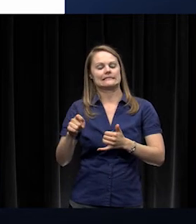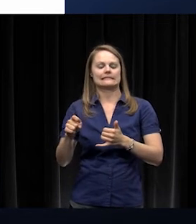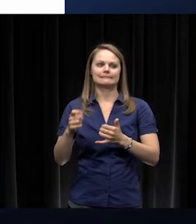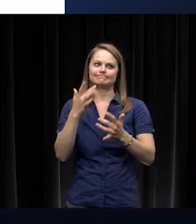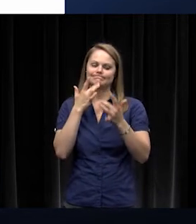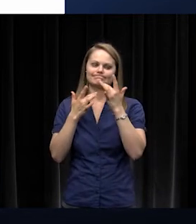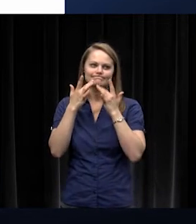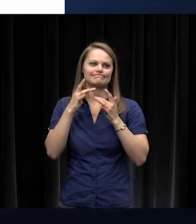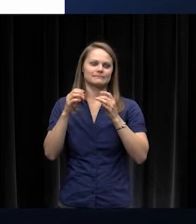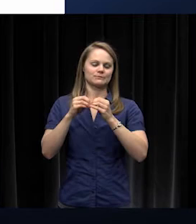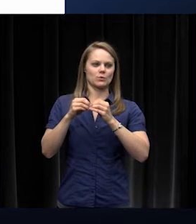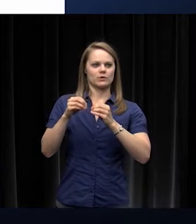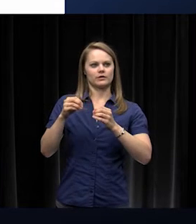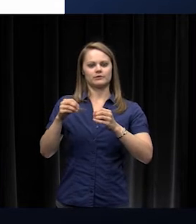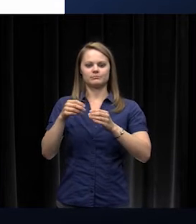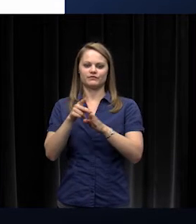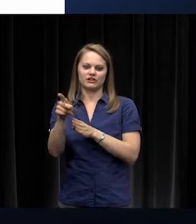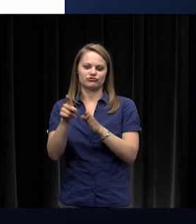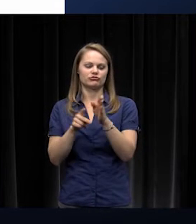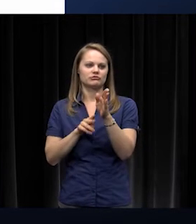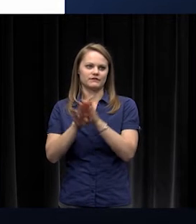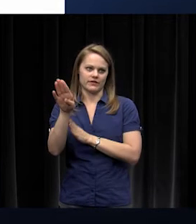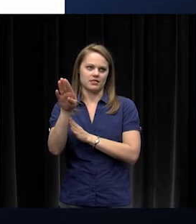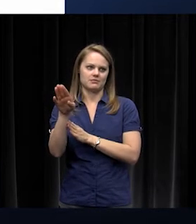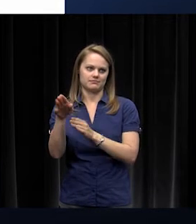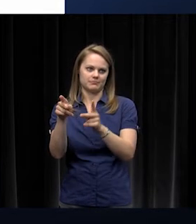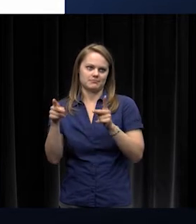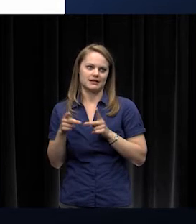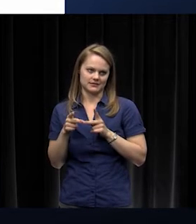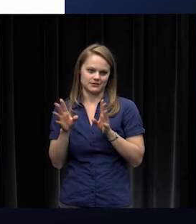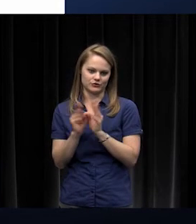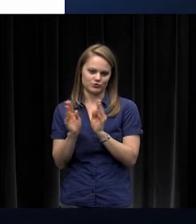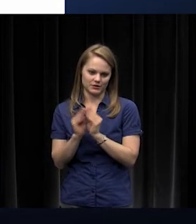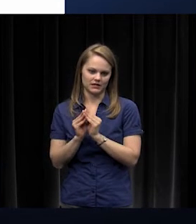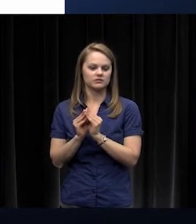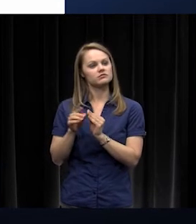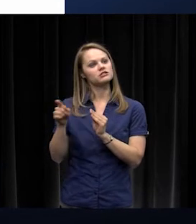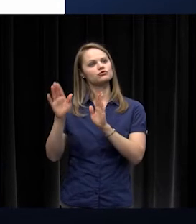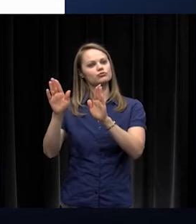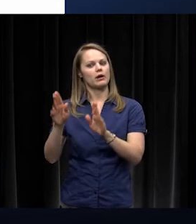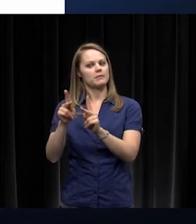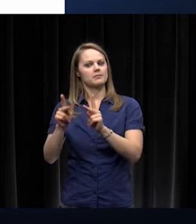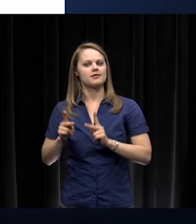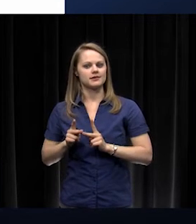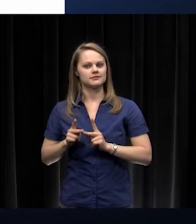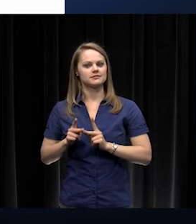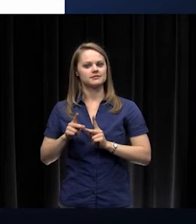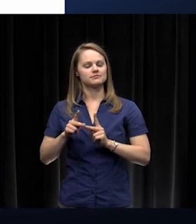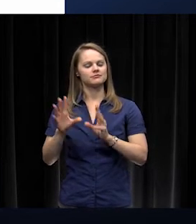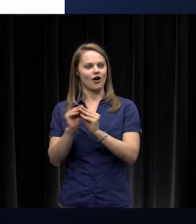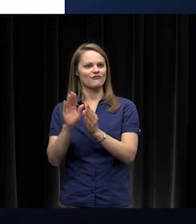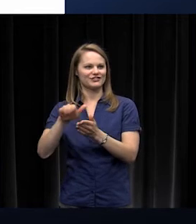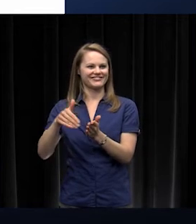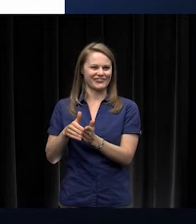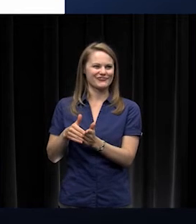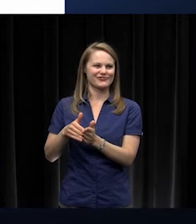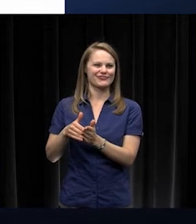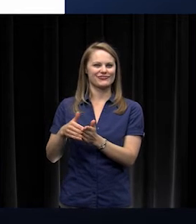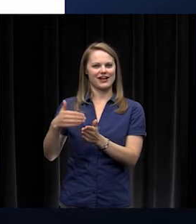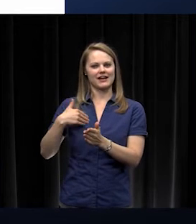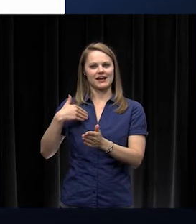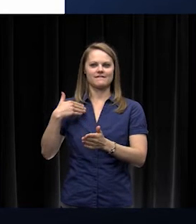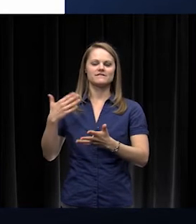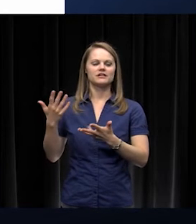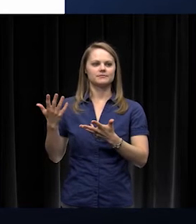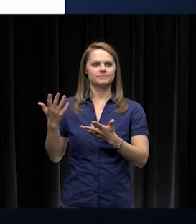other programs we have. So this will be a good opportunity for the conference center to hopefully be a good housing base